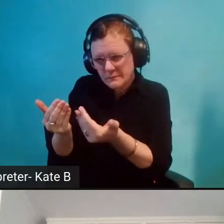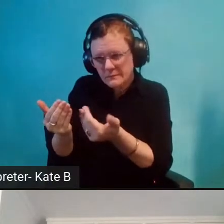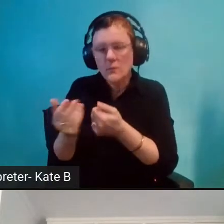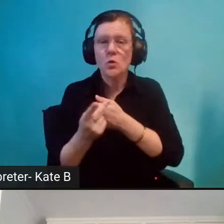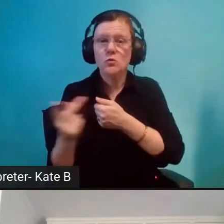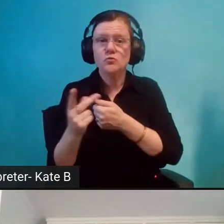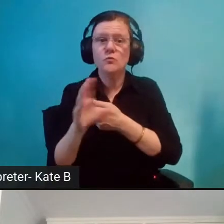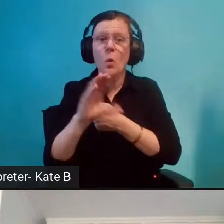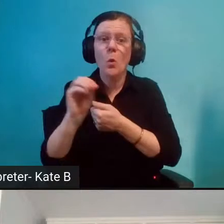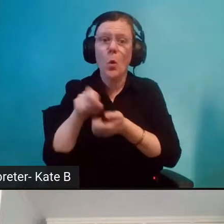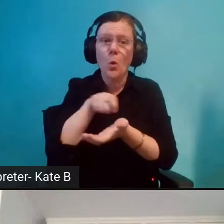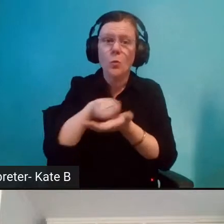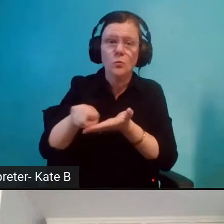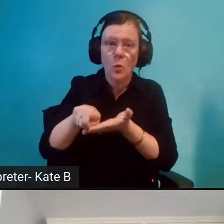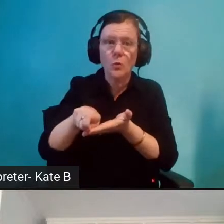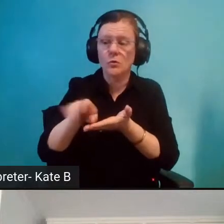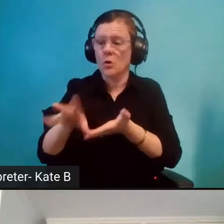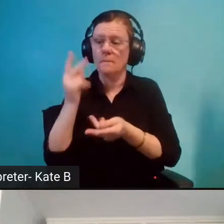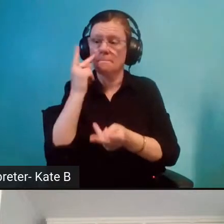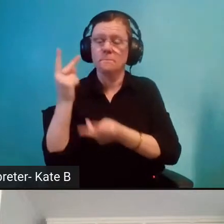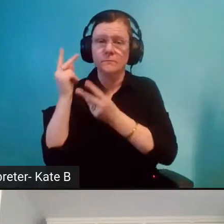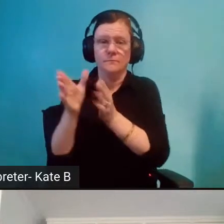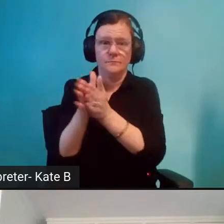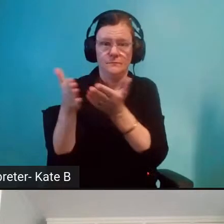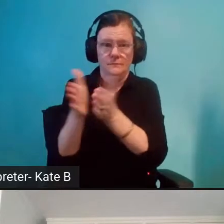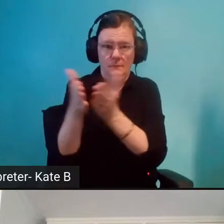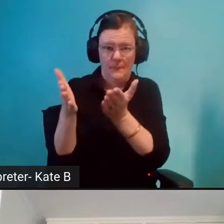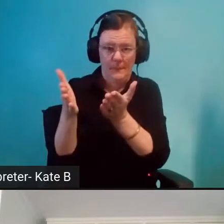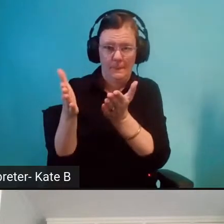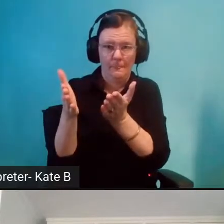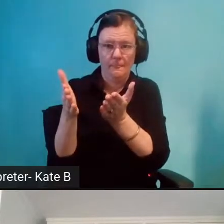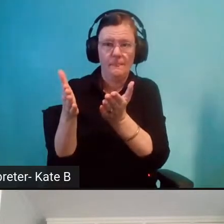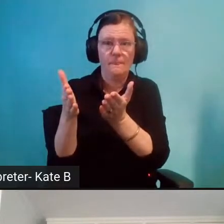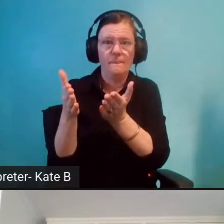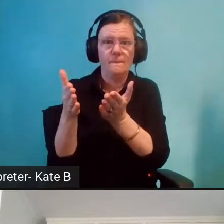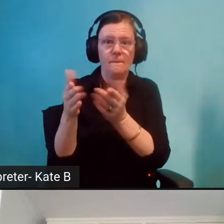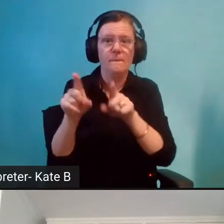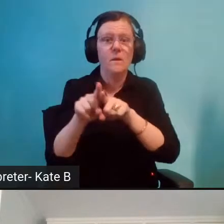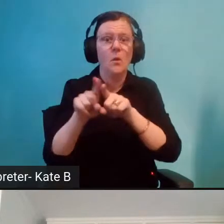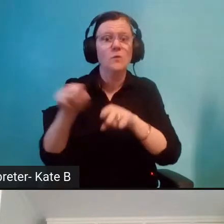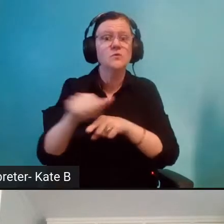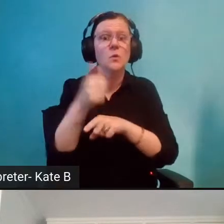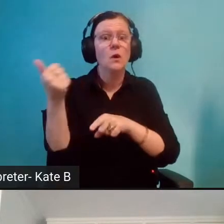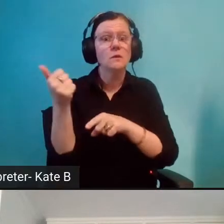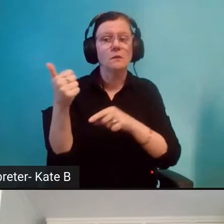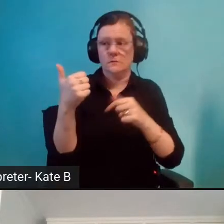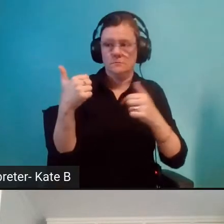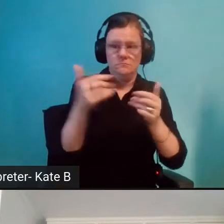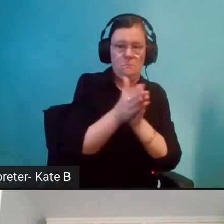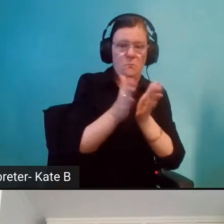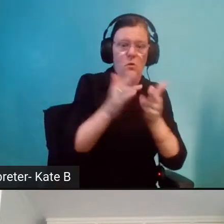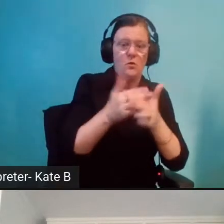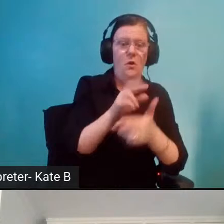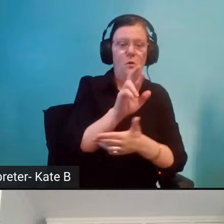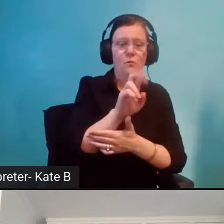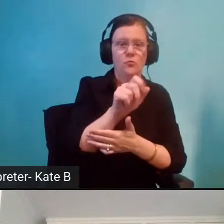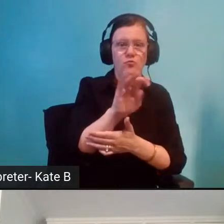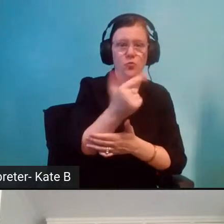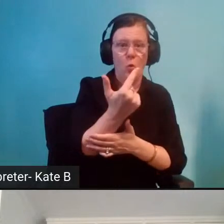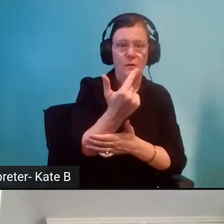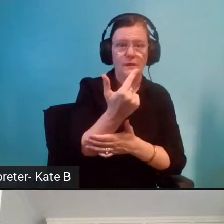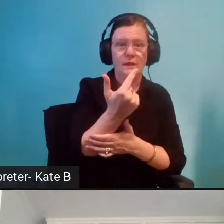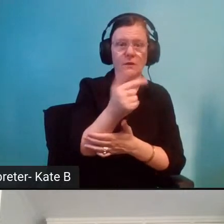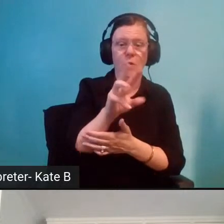her memoir and the young adult version, Rolling Warrior, the incredible, sometimes